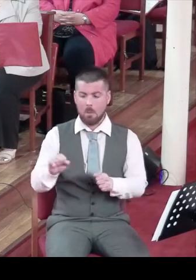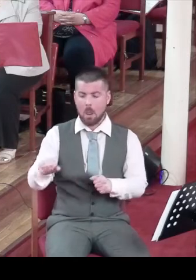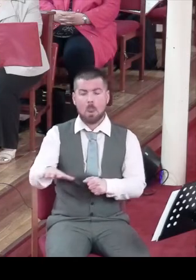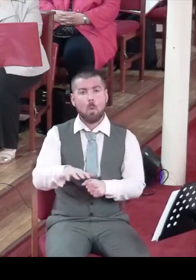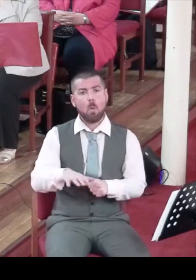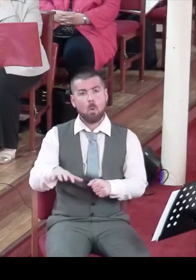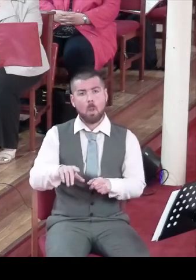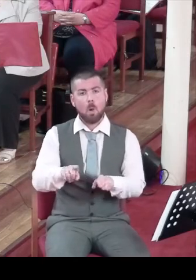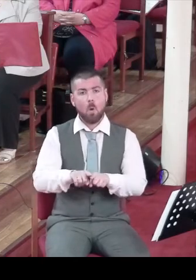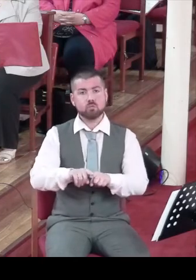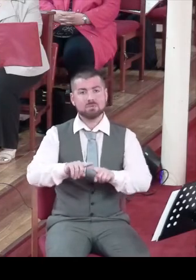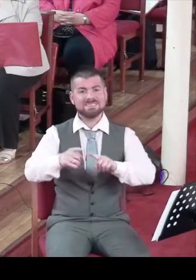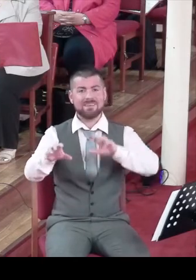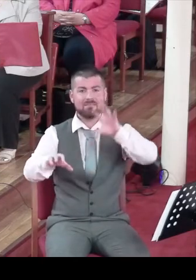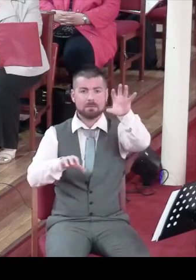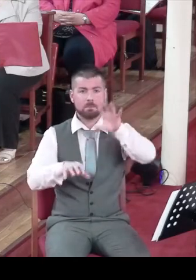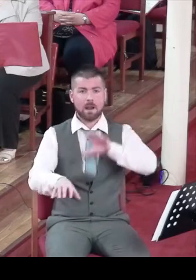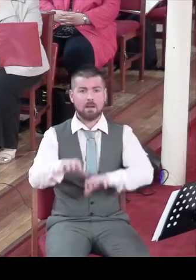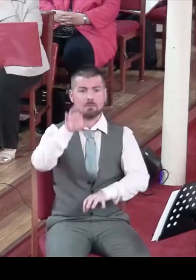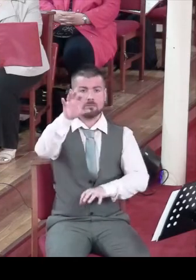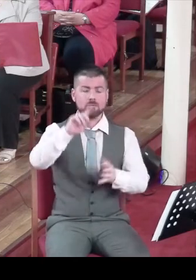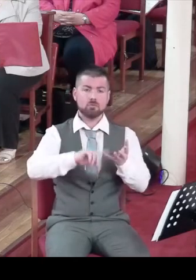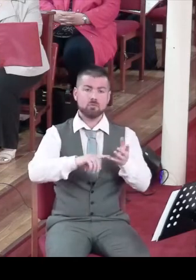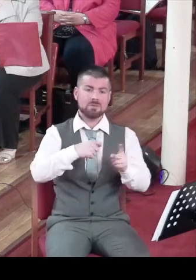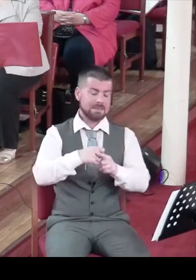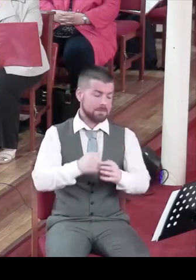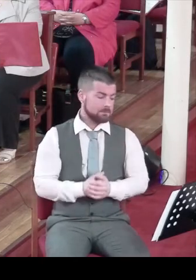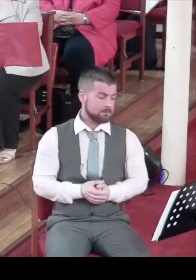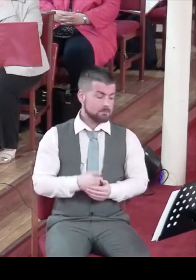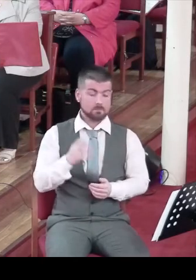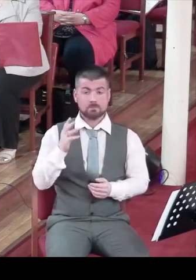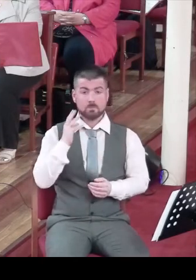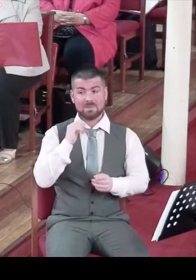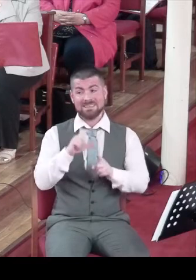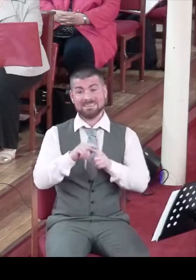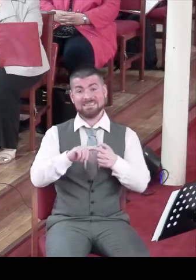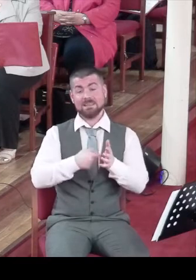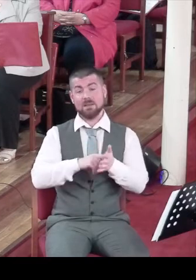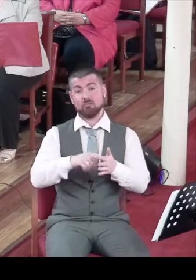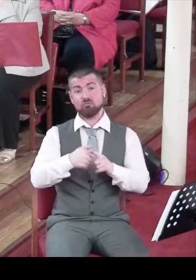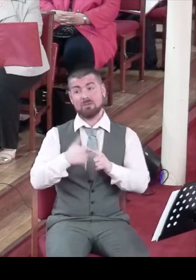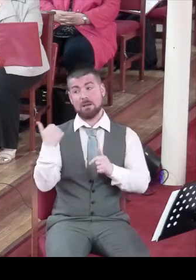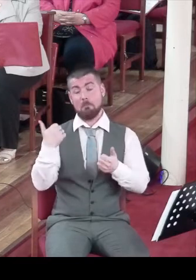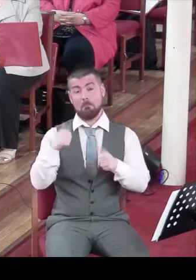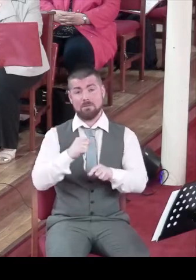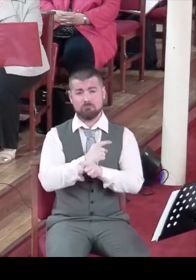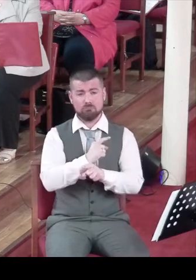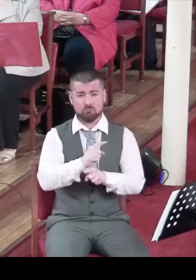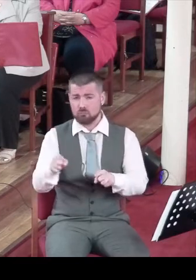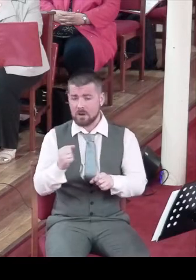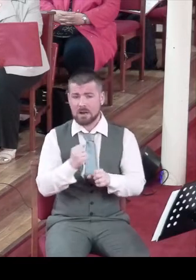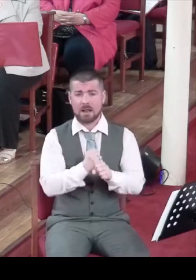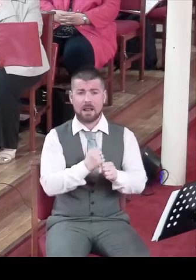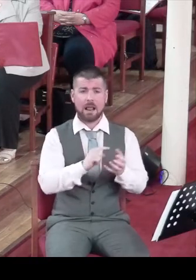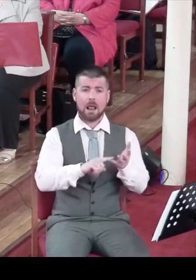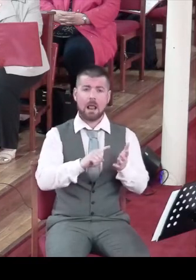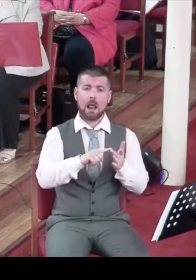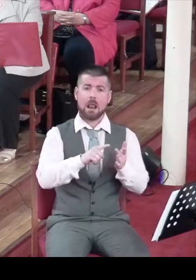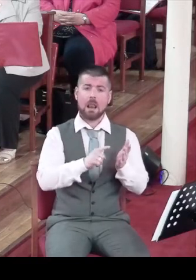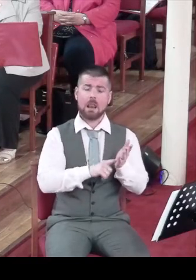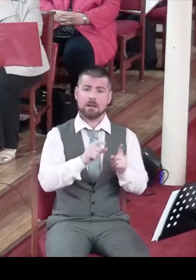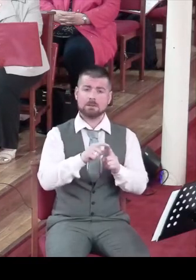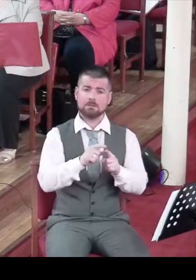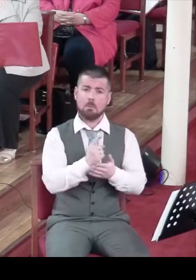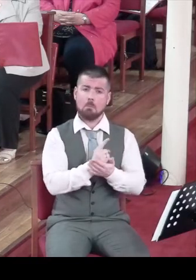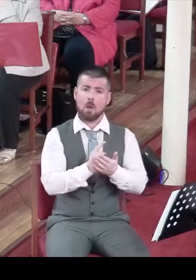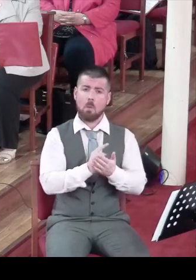fact, a few years ago, when I was doing the round of speaking to guilds about the work